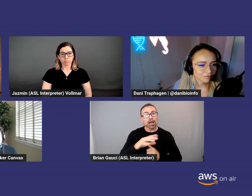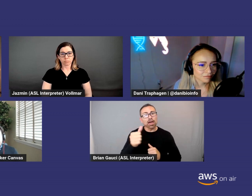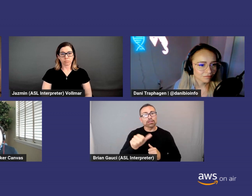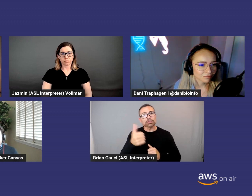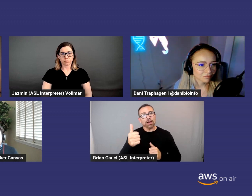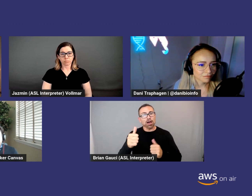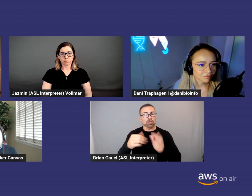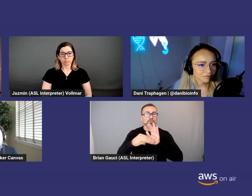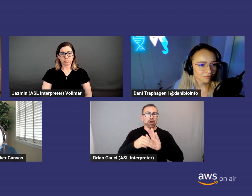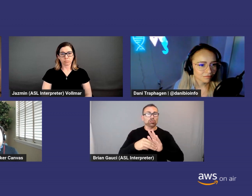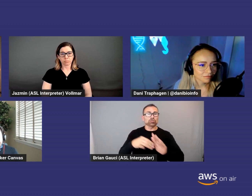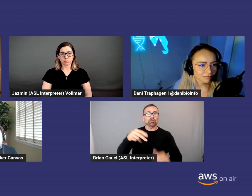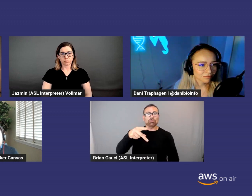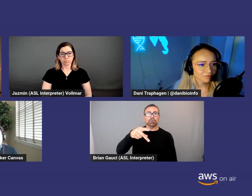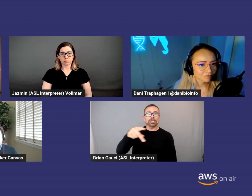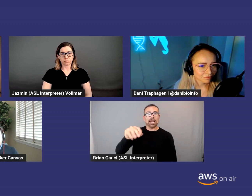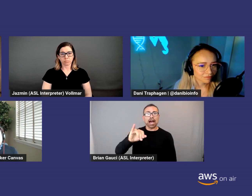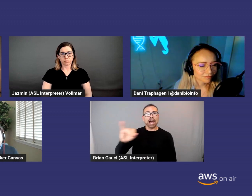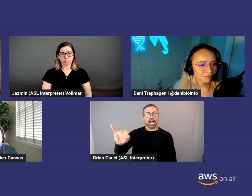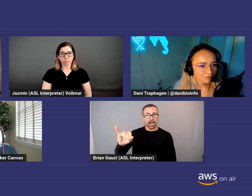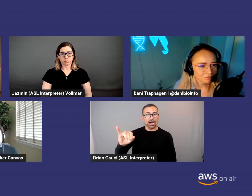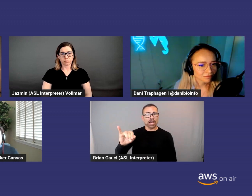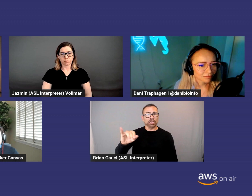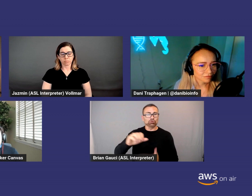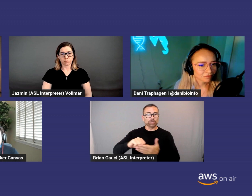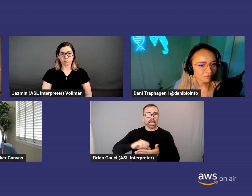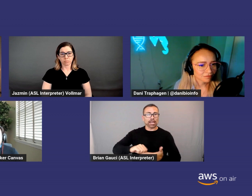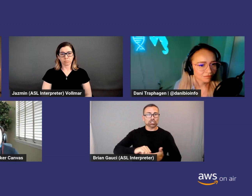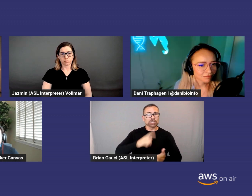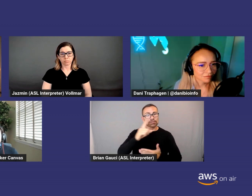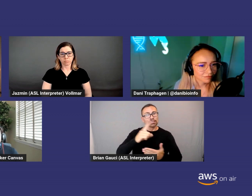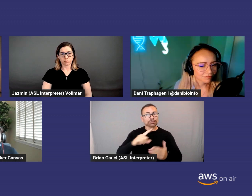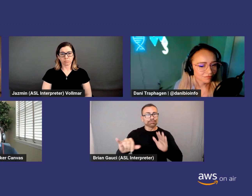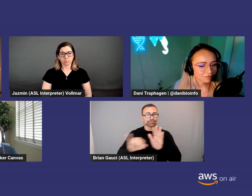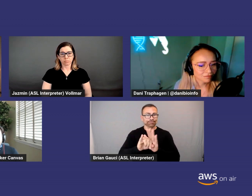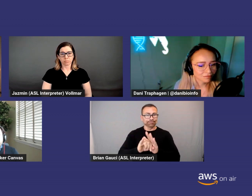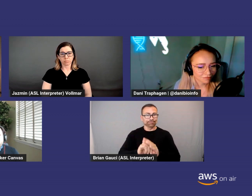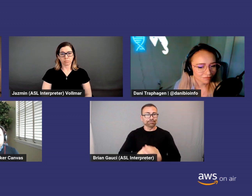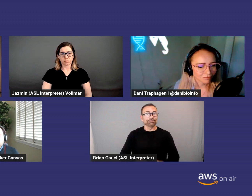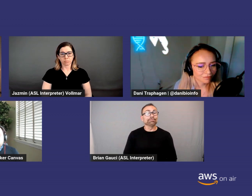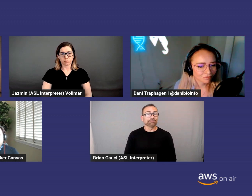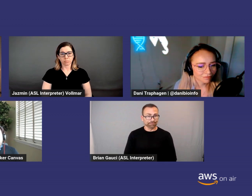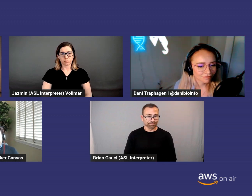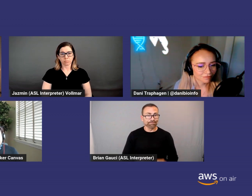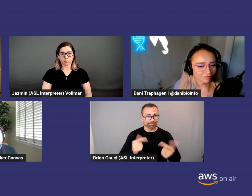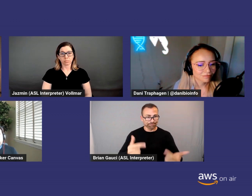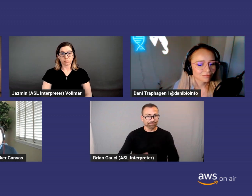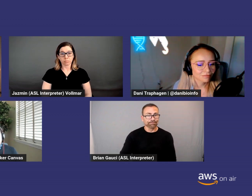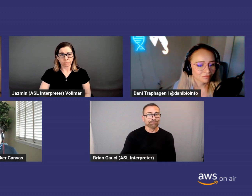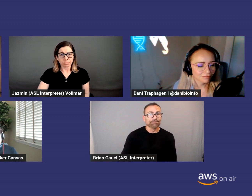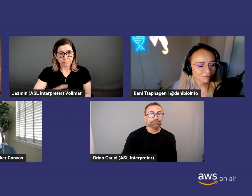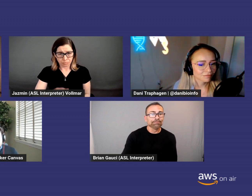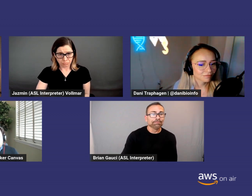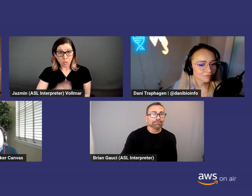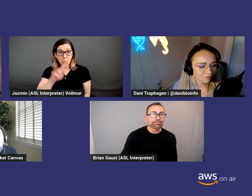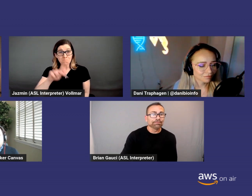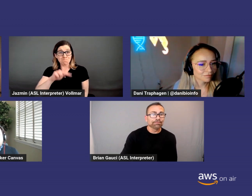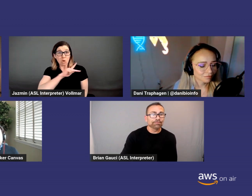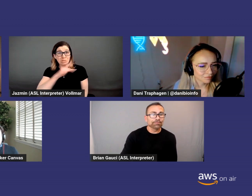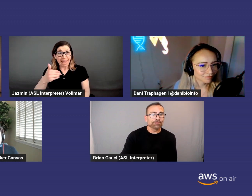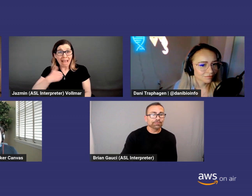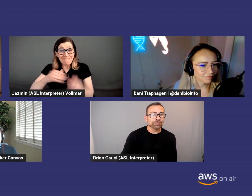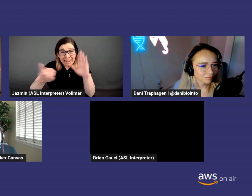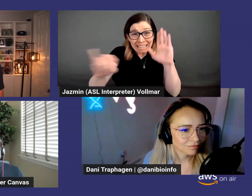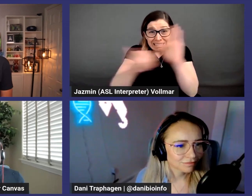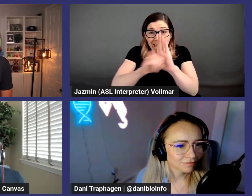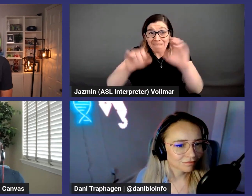models around PII redaction and identification. So if there is personally identifiable information